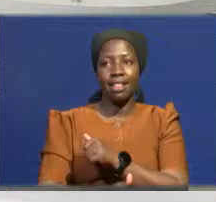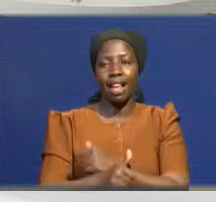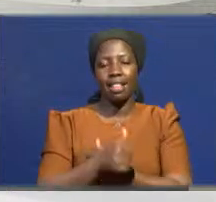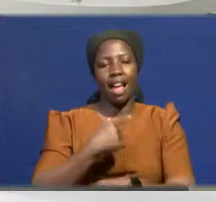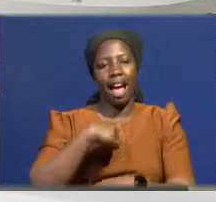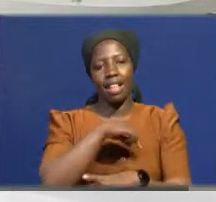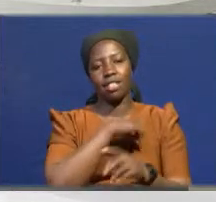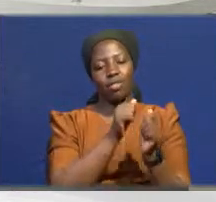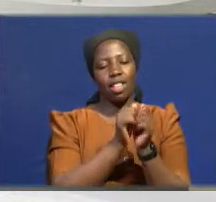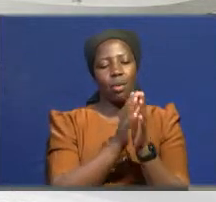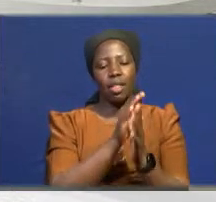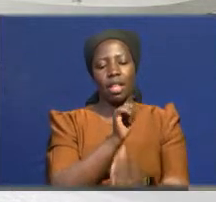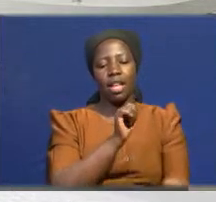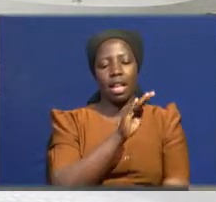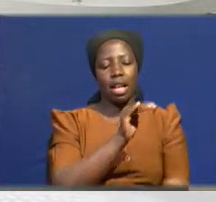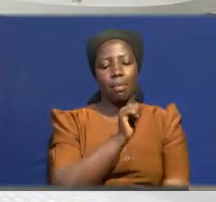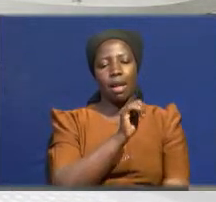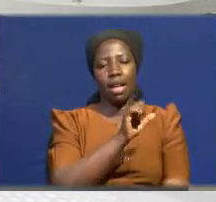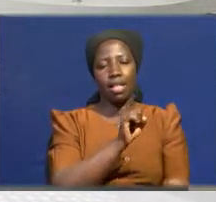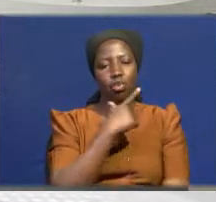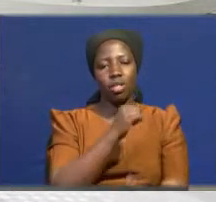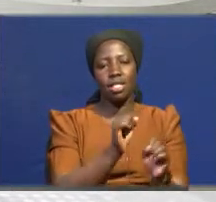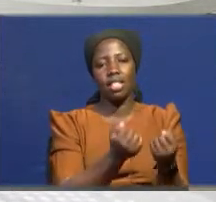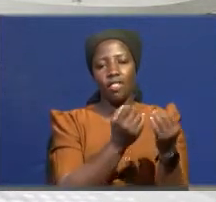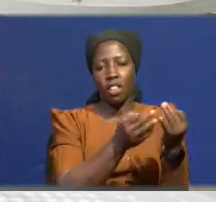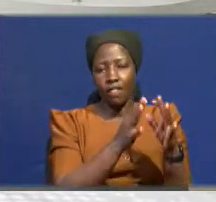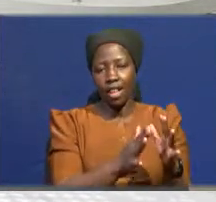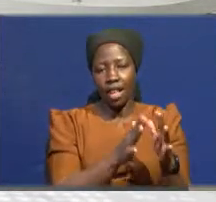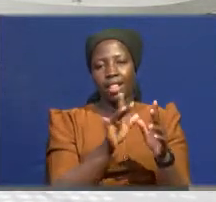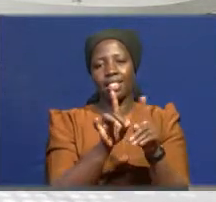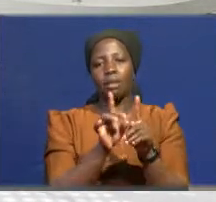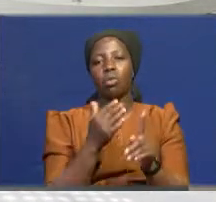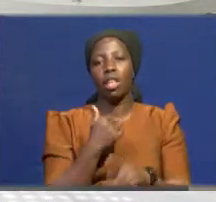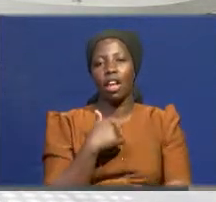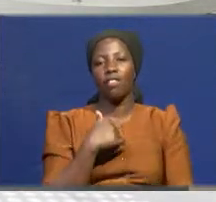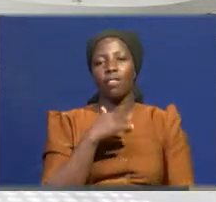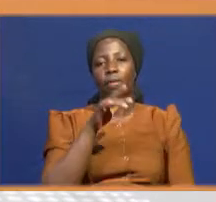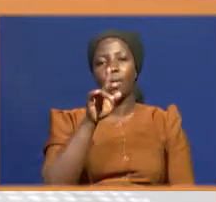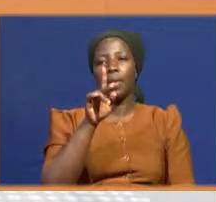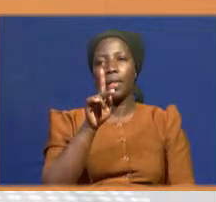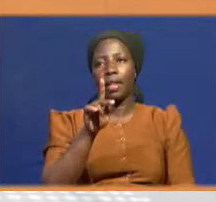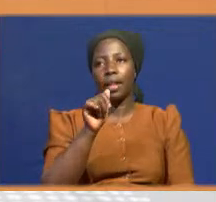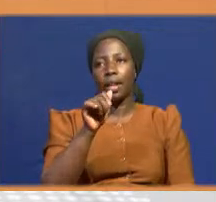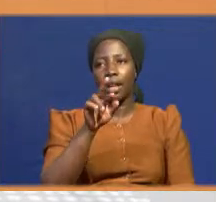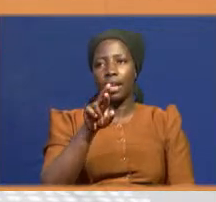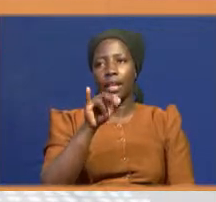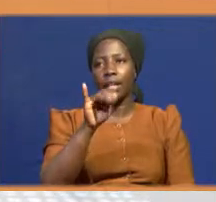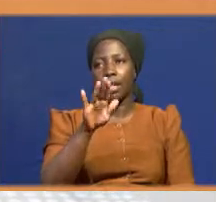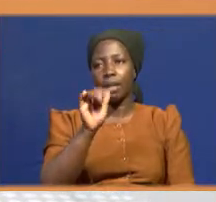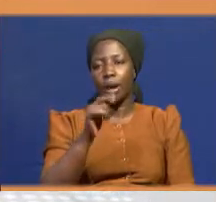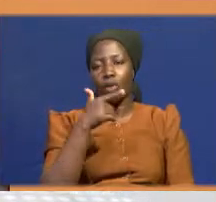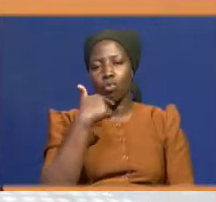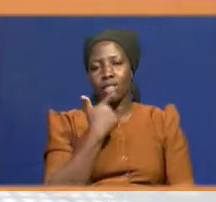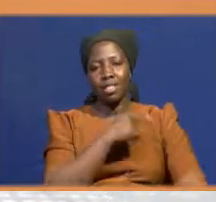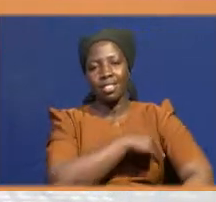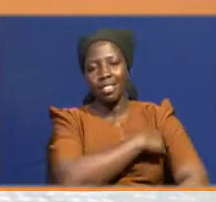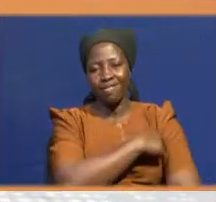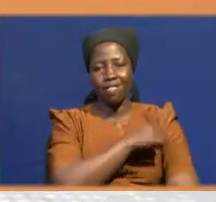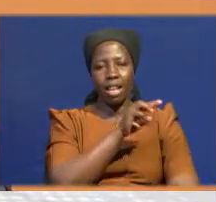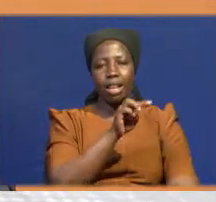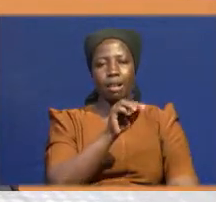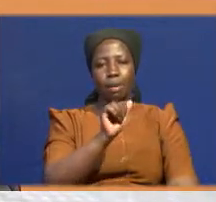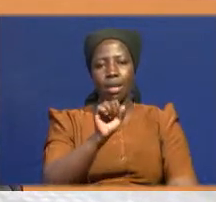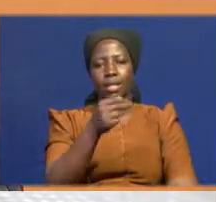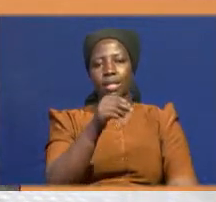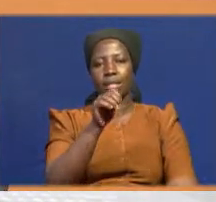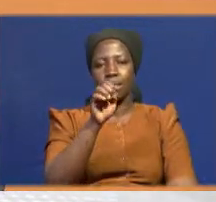who is a safety officer with the WRC Safari Rally, and we have got Karim Moko, he is the Chief Marshal of the WRC Safari